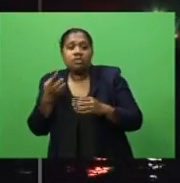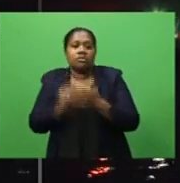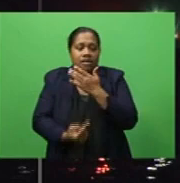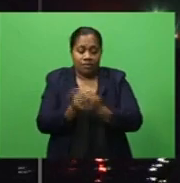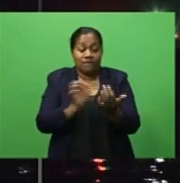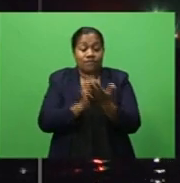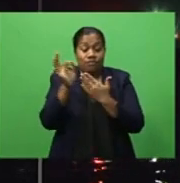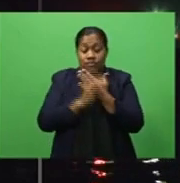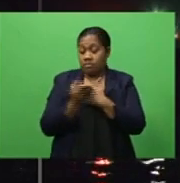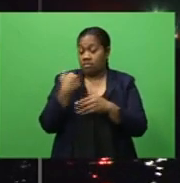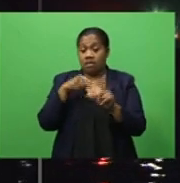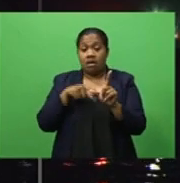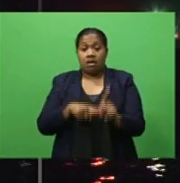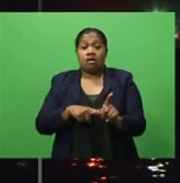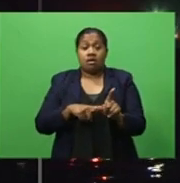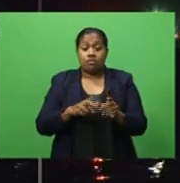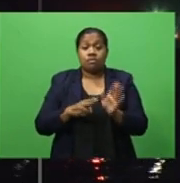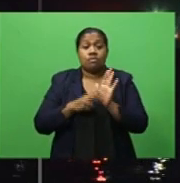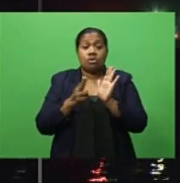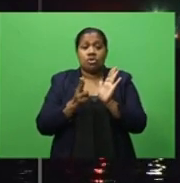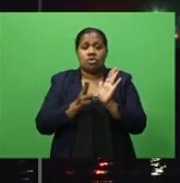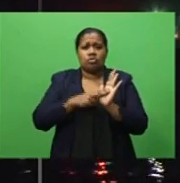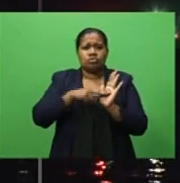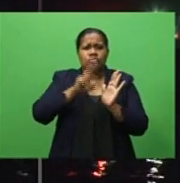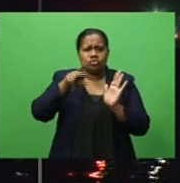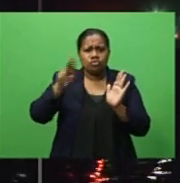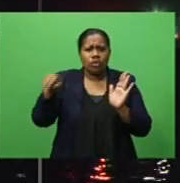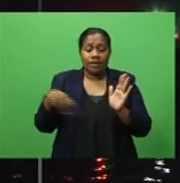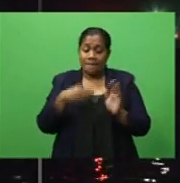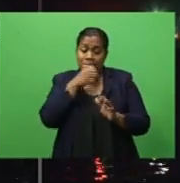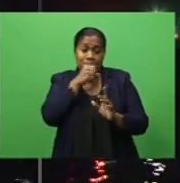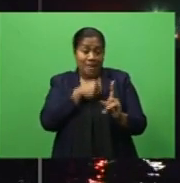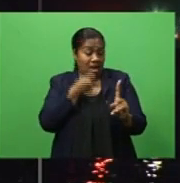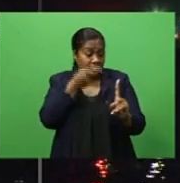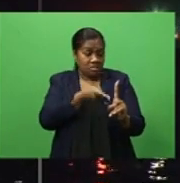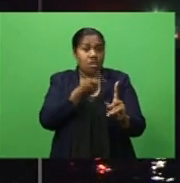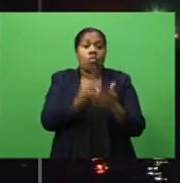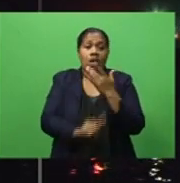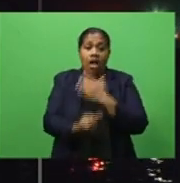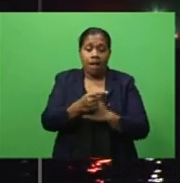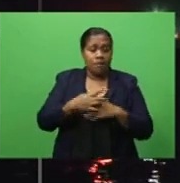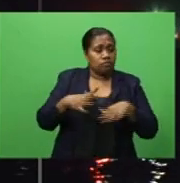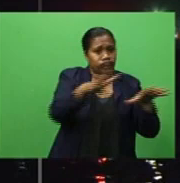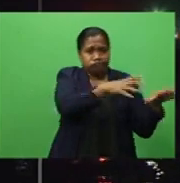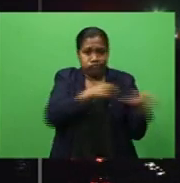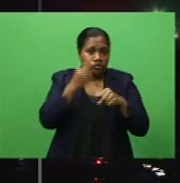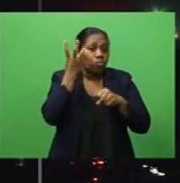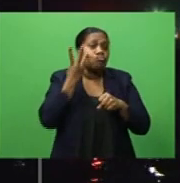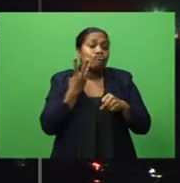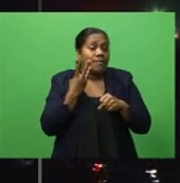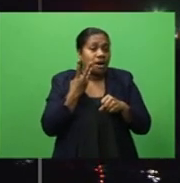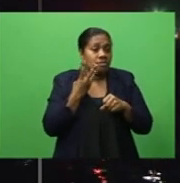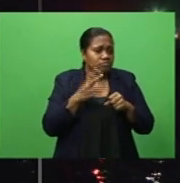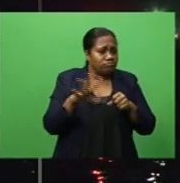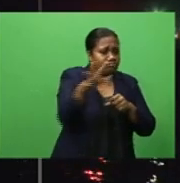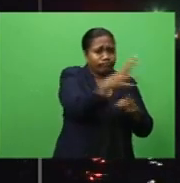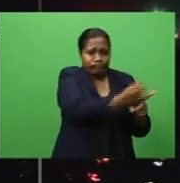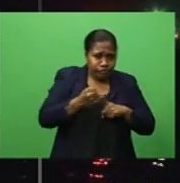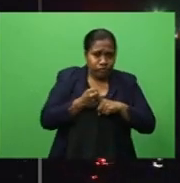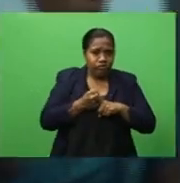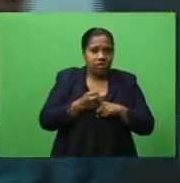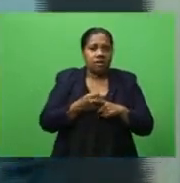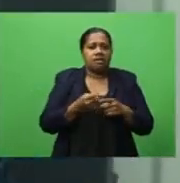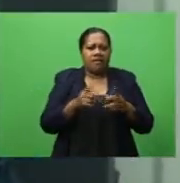on Vuthi Road in Nausori, Iliesa Dhuanilawa allegedly robbed a woman of assorted items valued at over